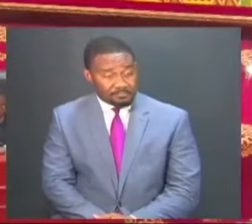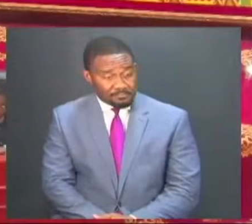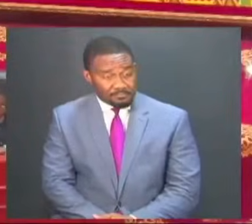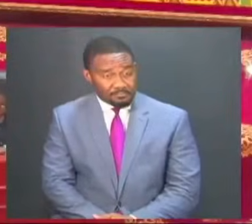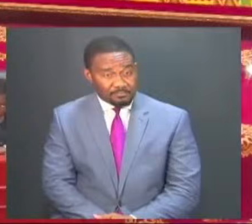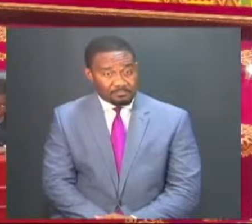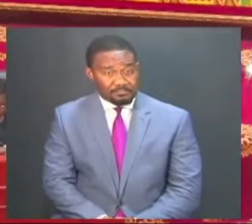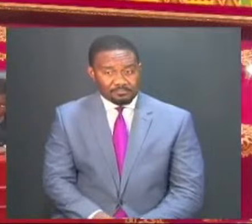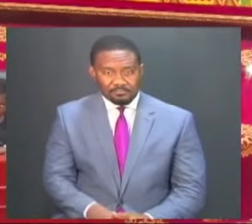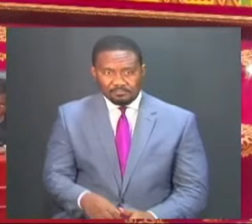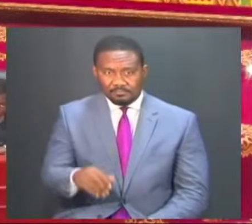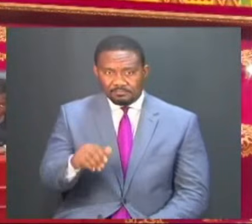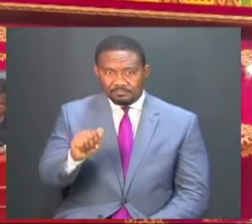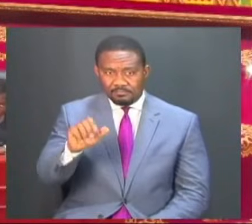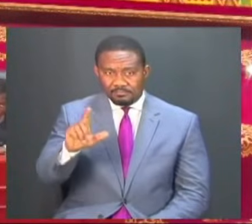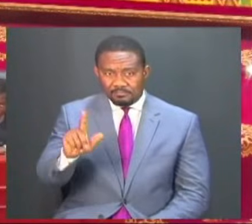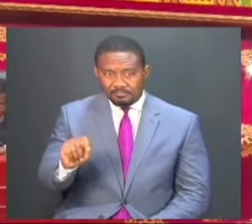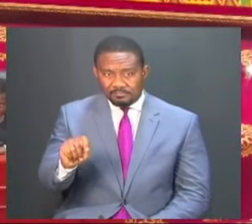An act to amend the road.